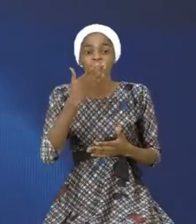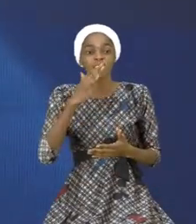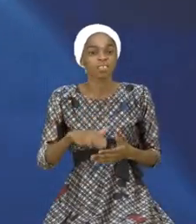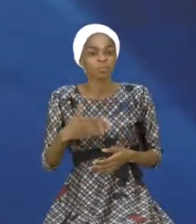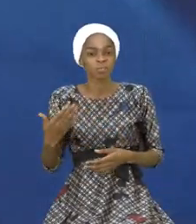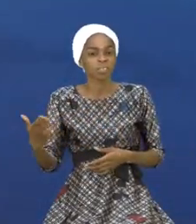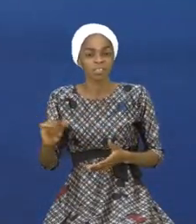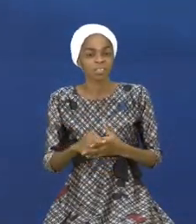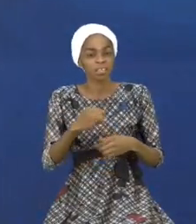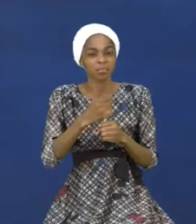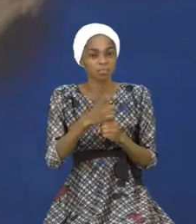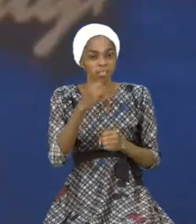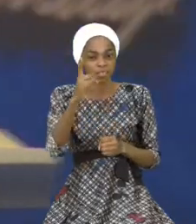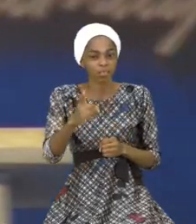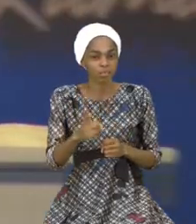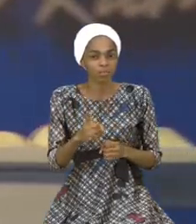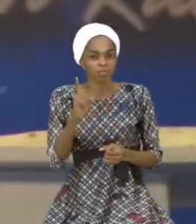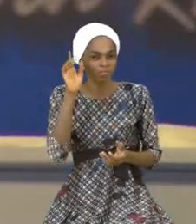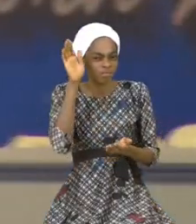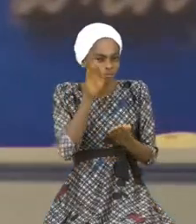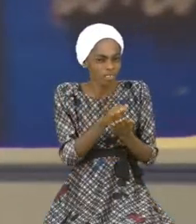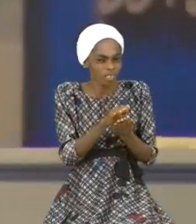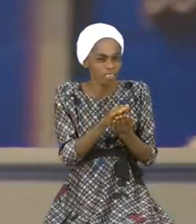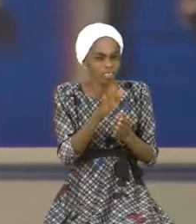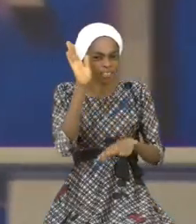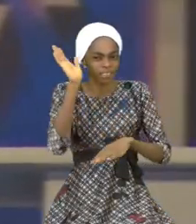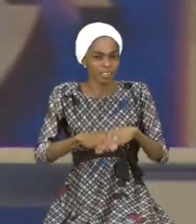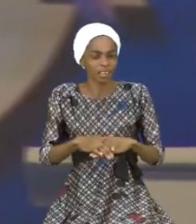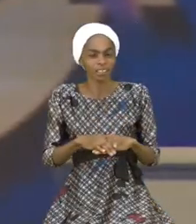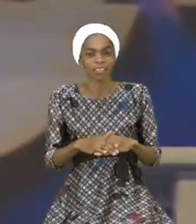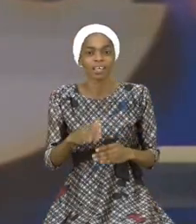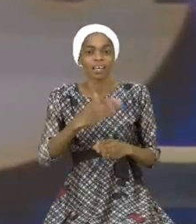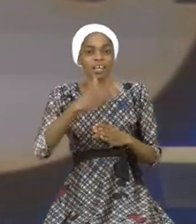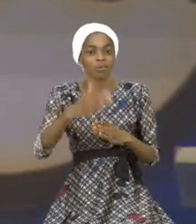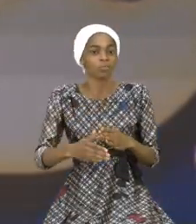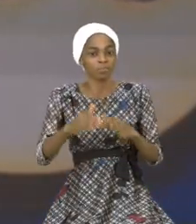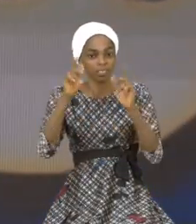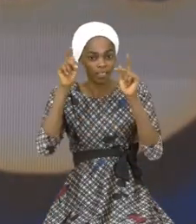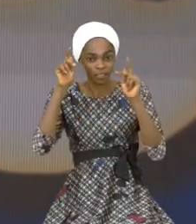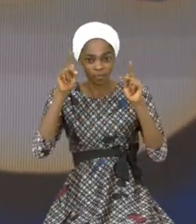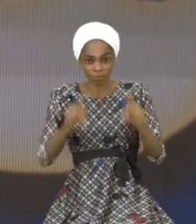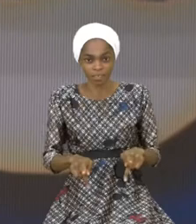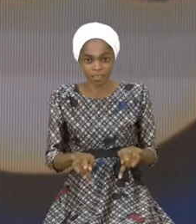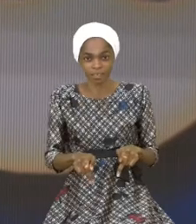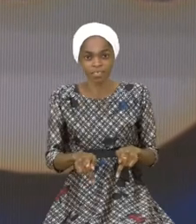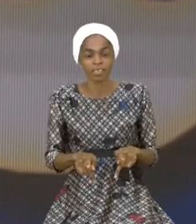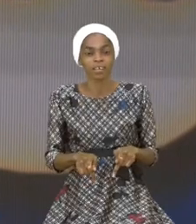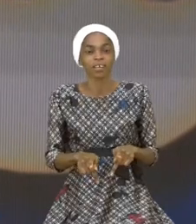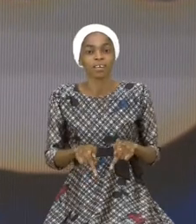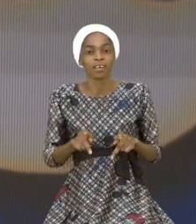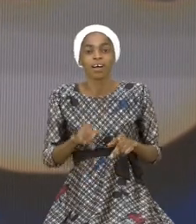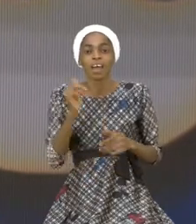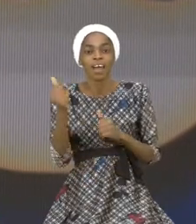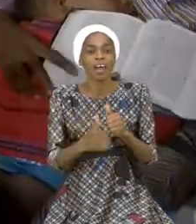you less than a complete human being, everything will be